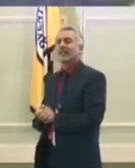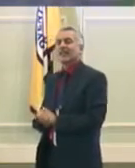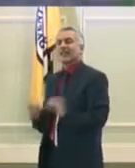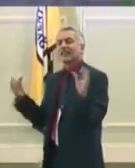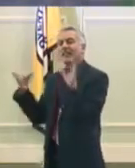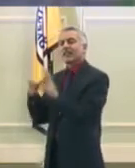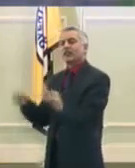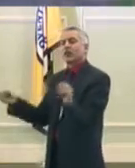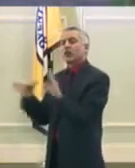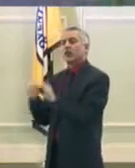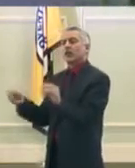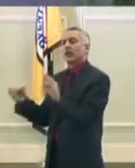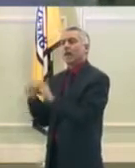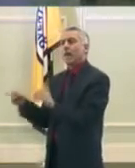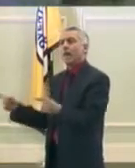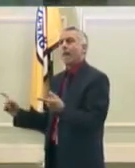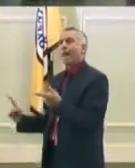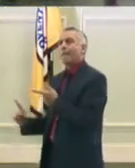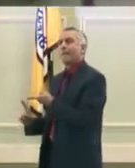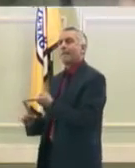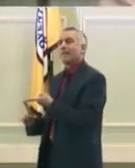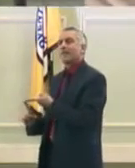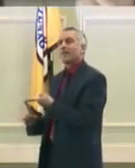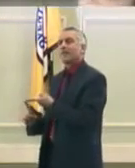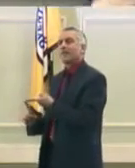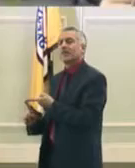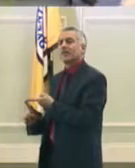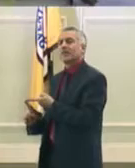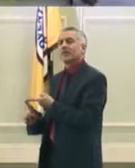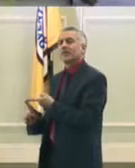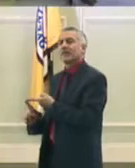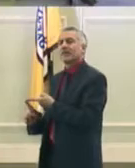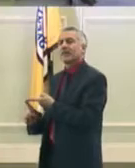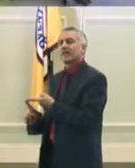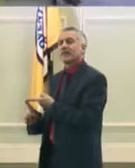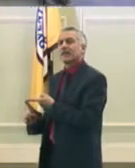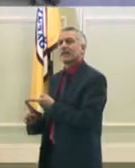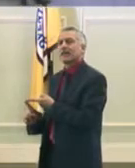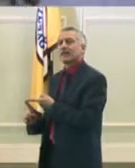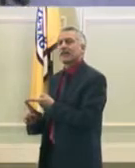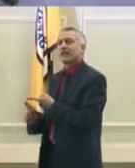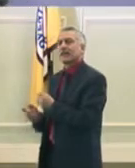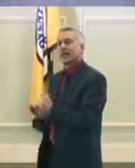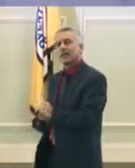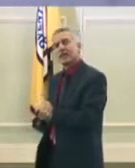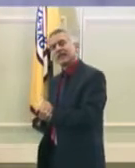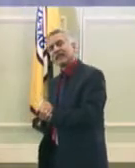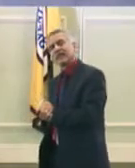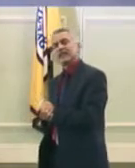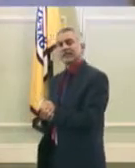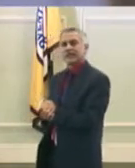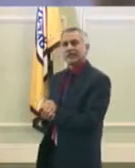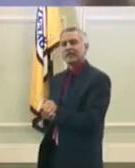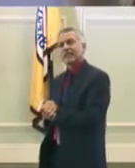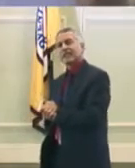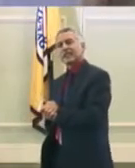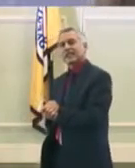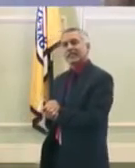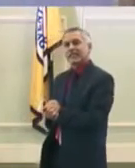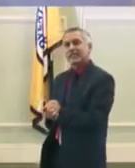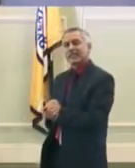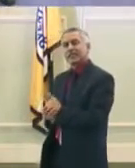and show how smart. I do this a lot. Midstream, I'm thinking, be quiet. Be quiet and